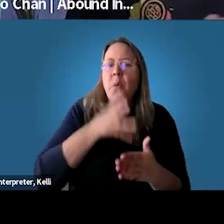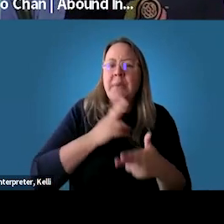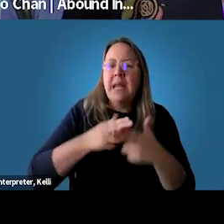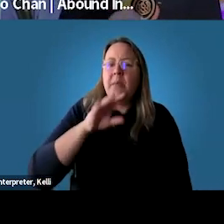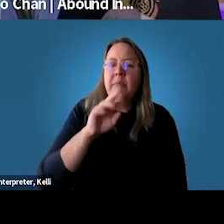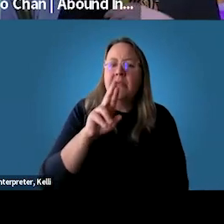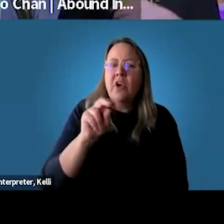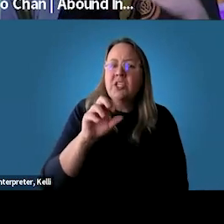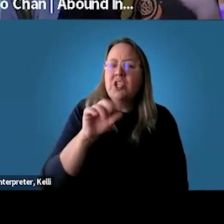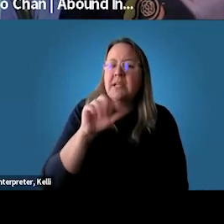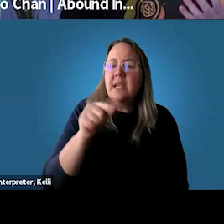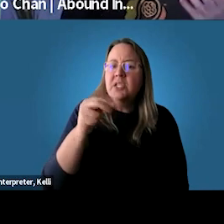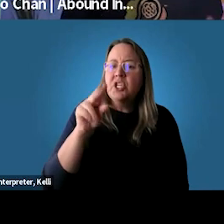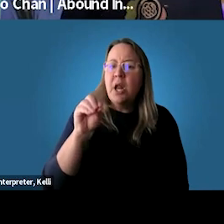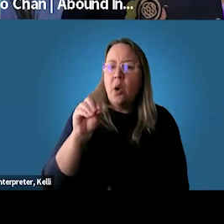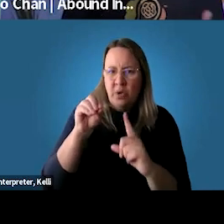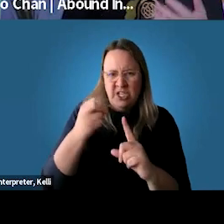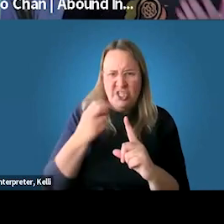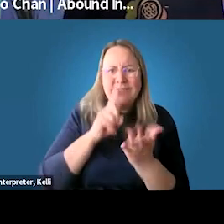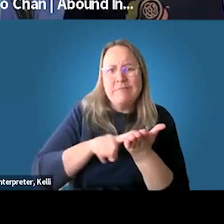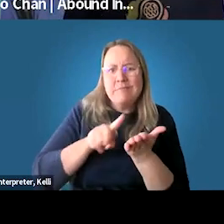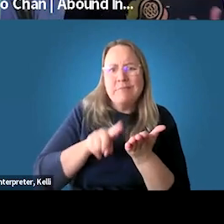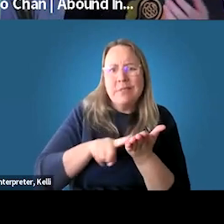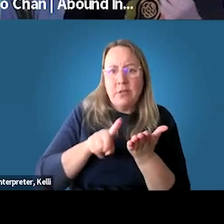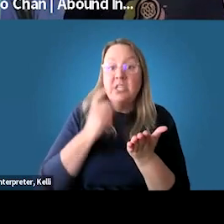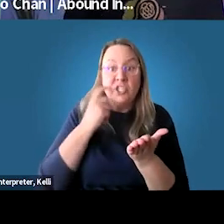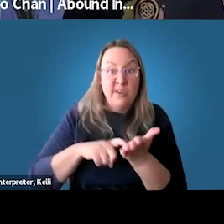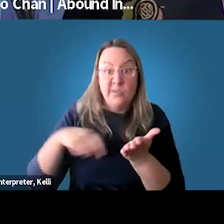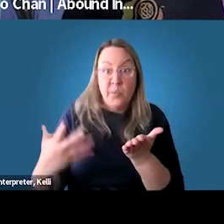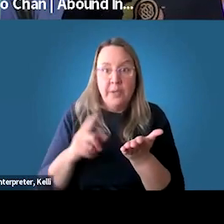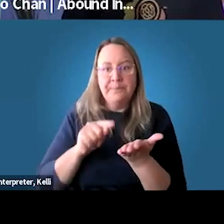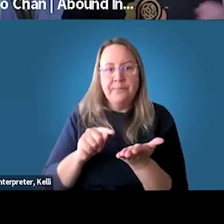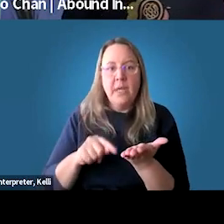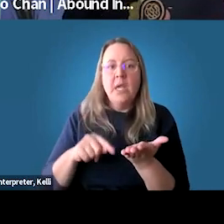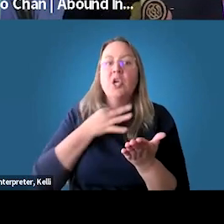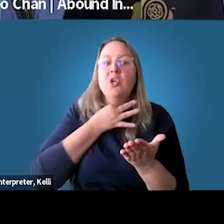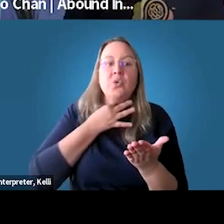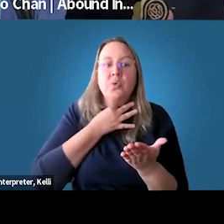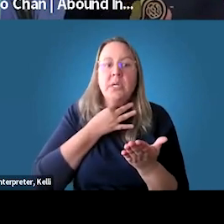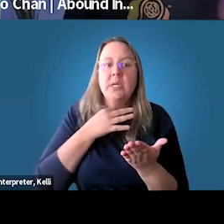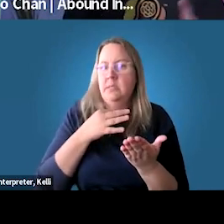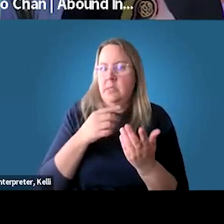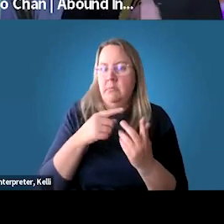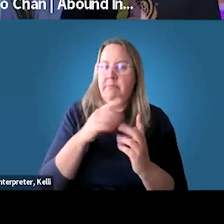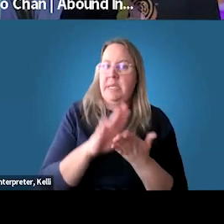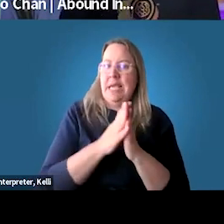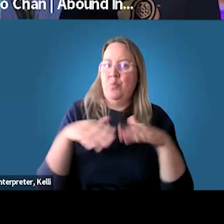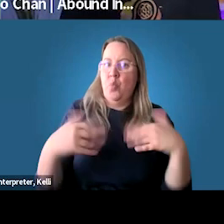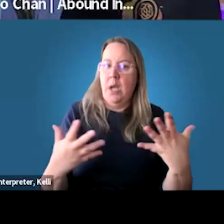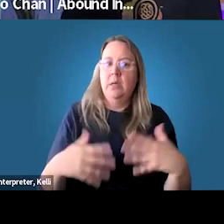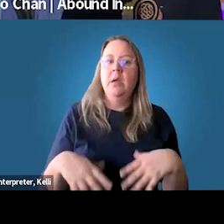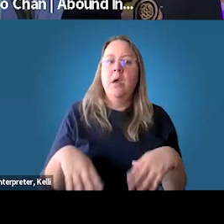business professor. And she did a research study and she found this, that curiosity prompts led to the following: more